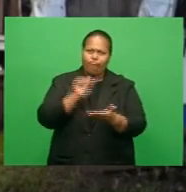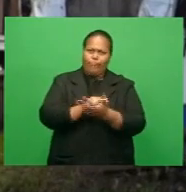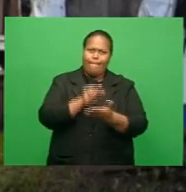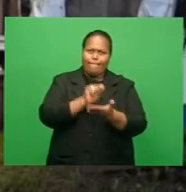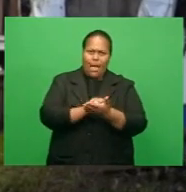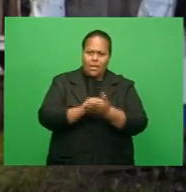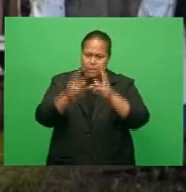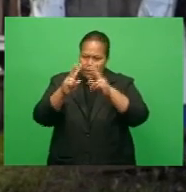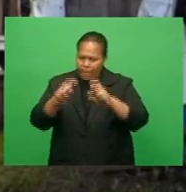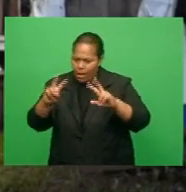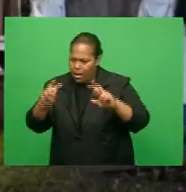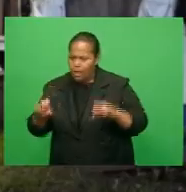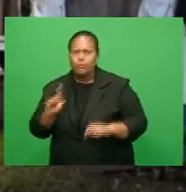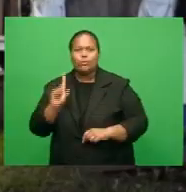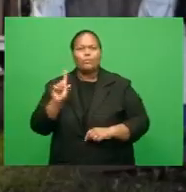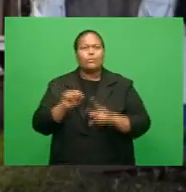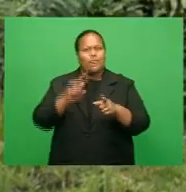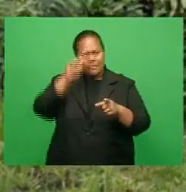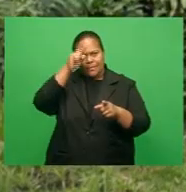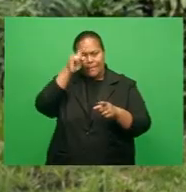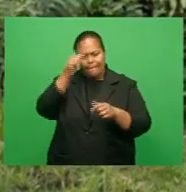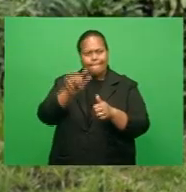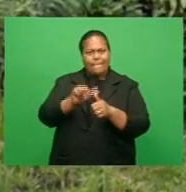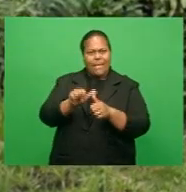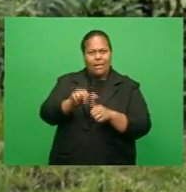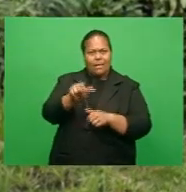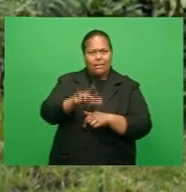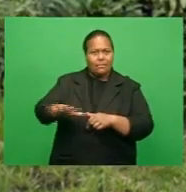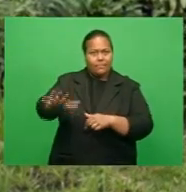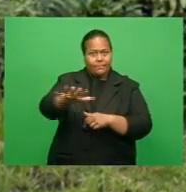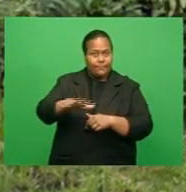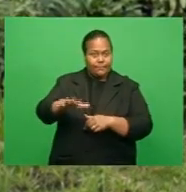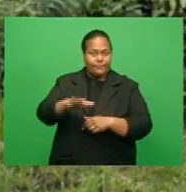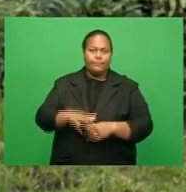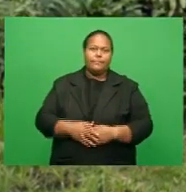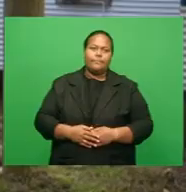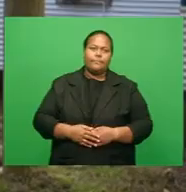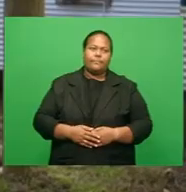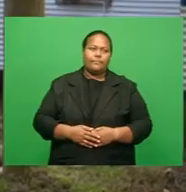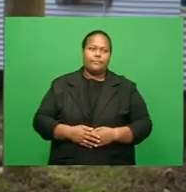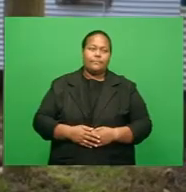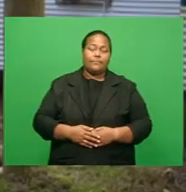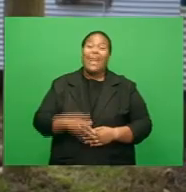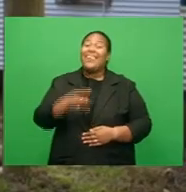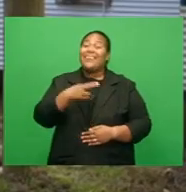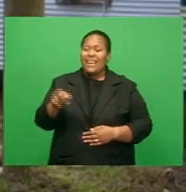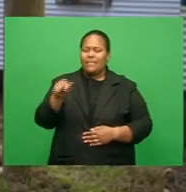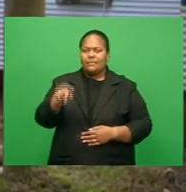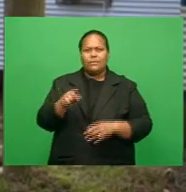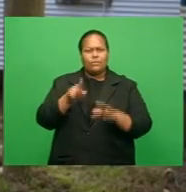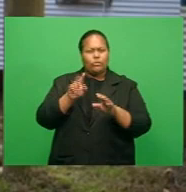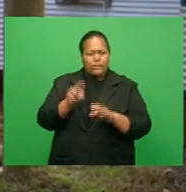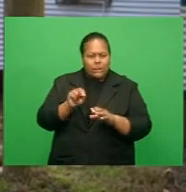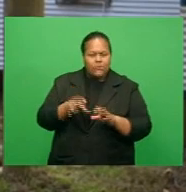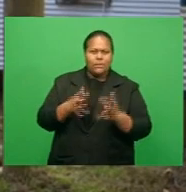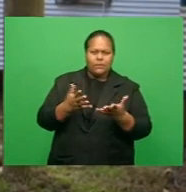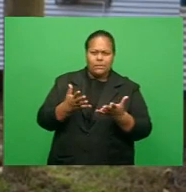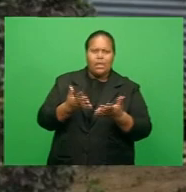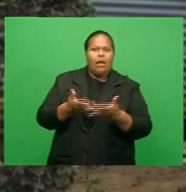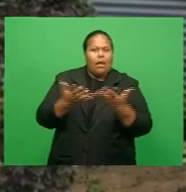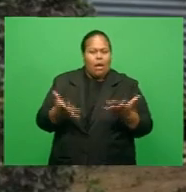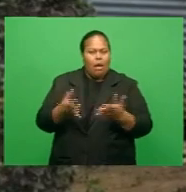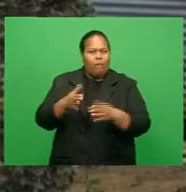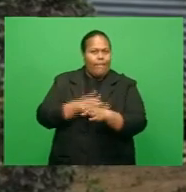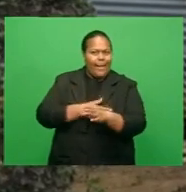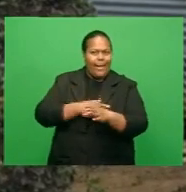done to understand the place better. And then, of course, then the EIA will be required and the